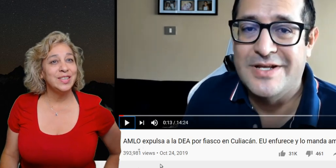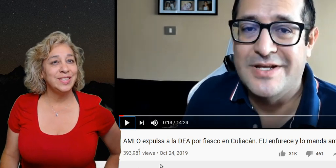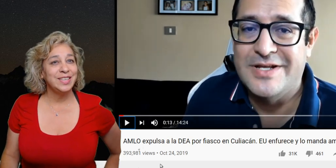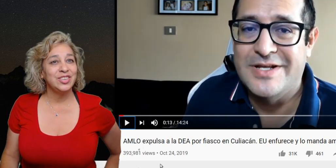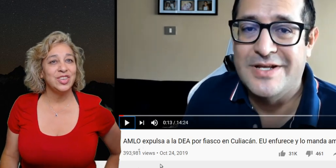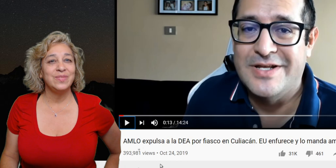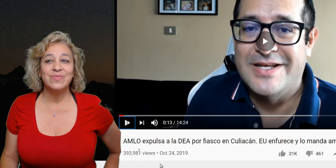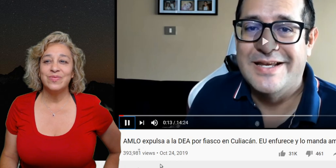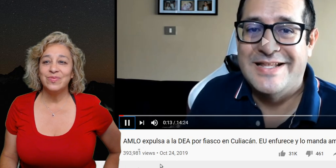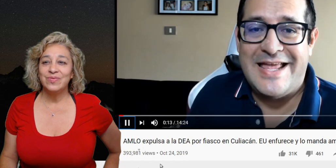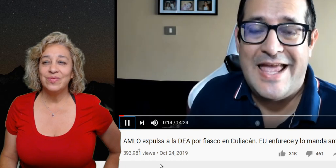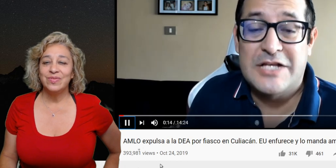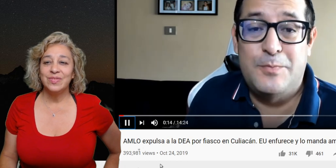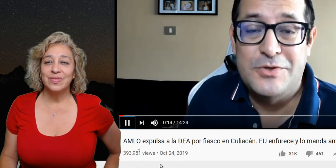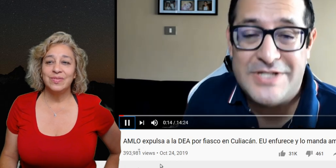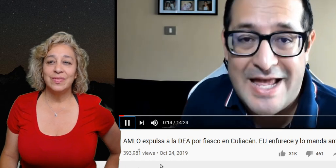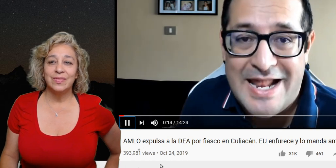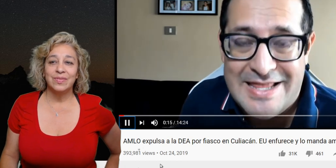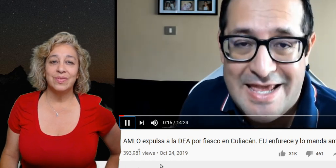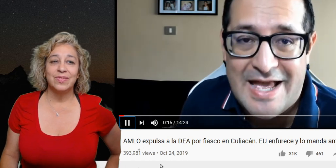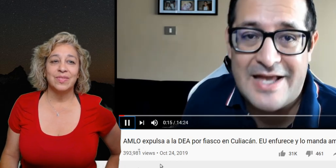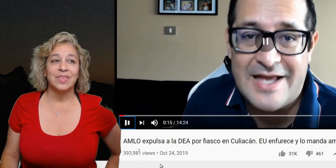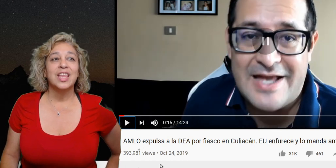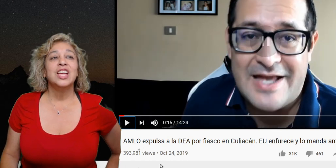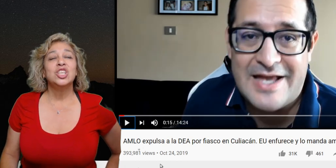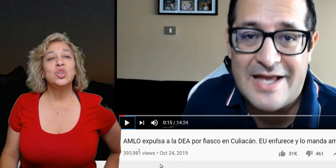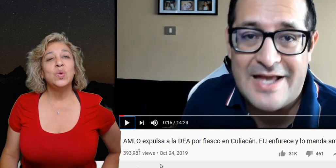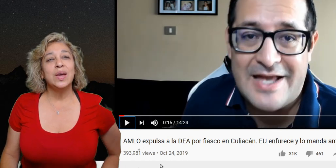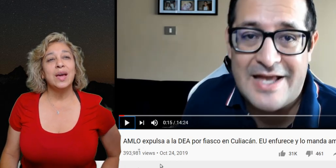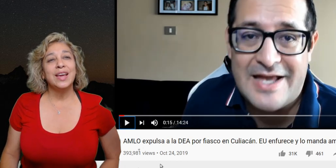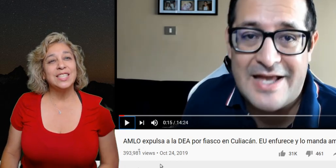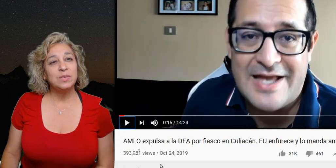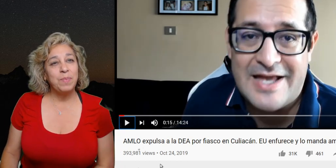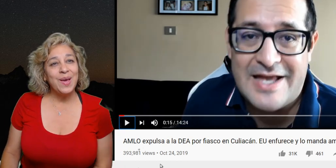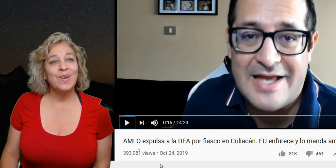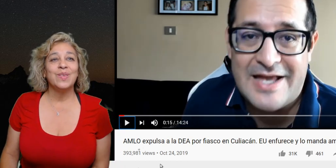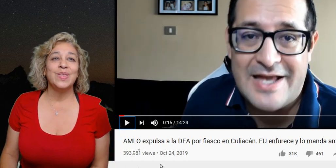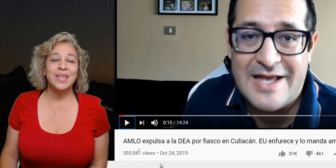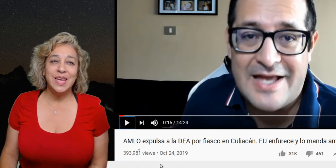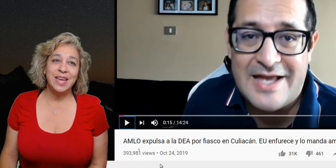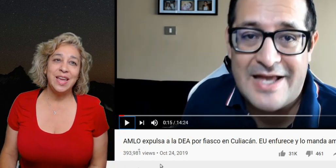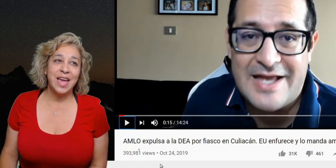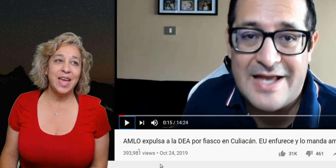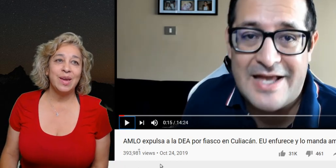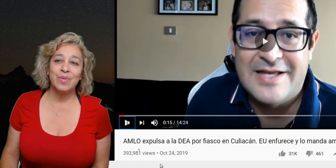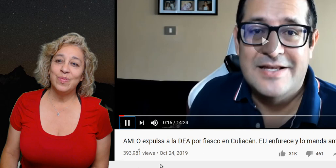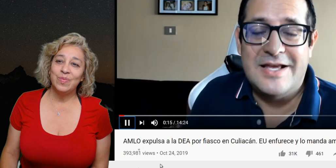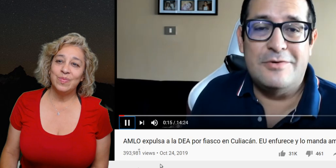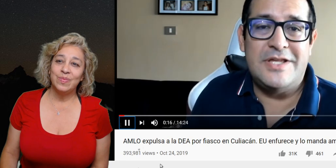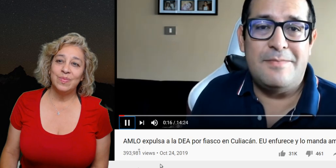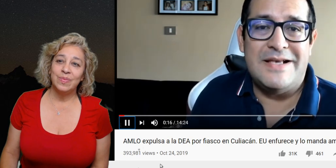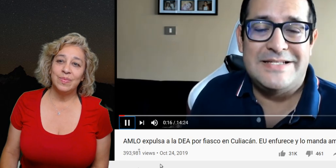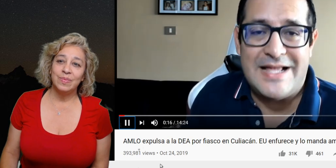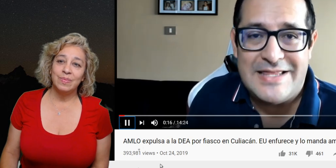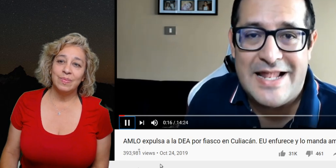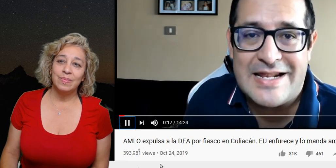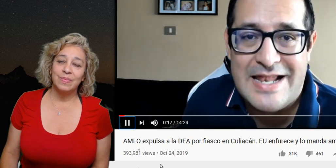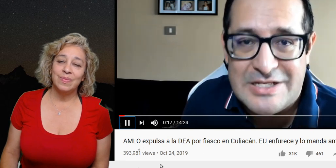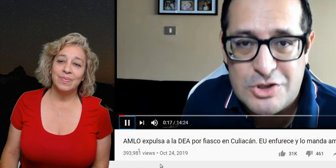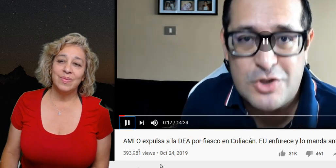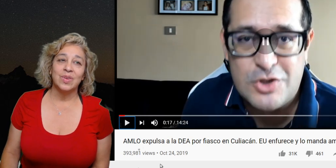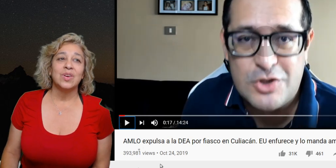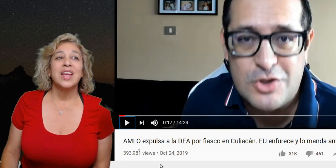took the decision, de expulsar a la DEA, to expel the DEA, de cortar bastante